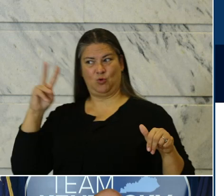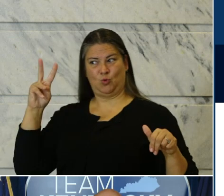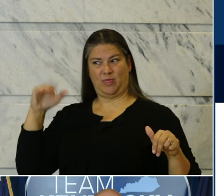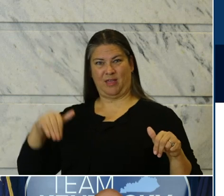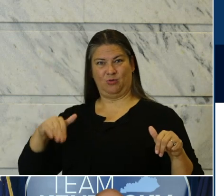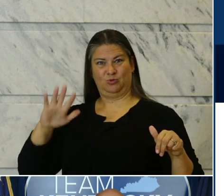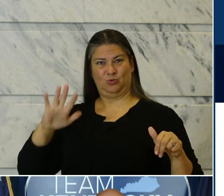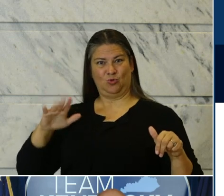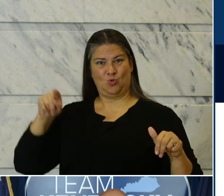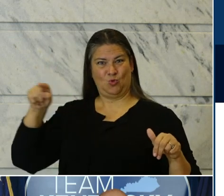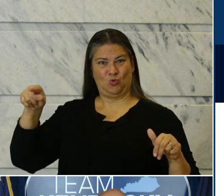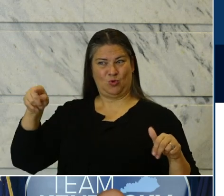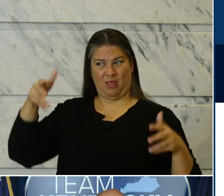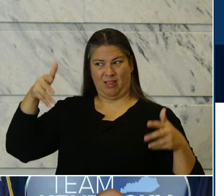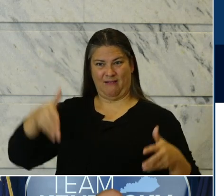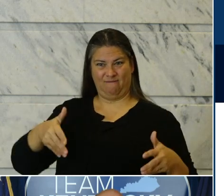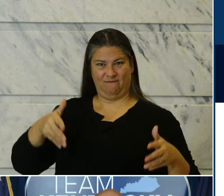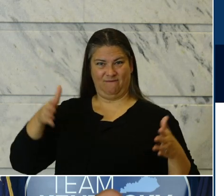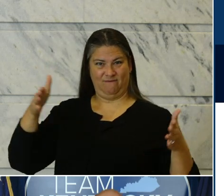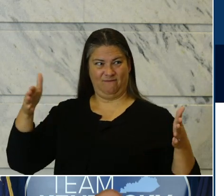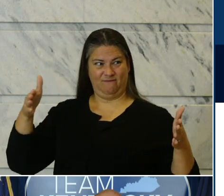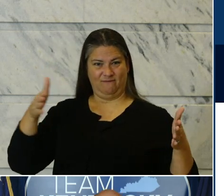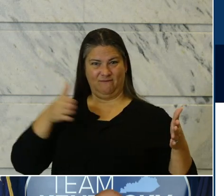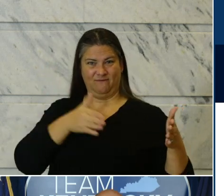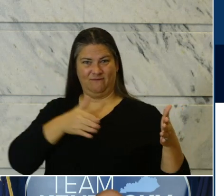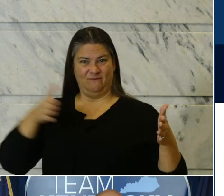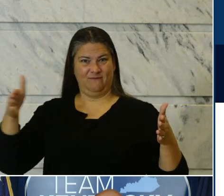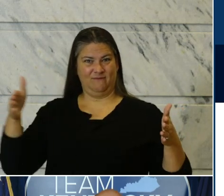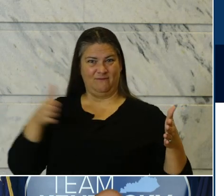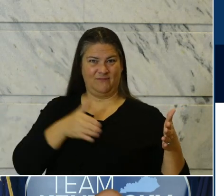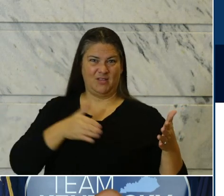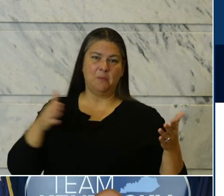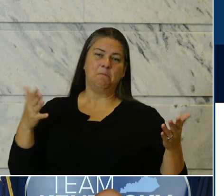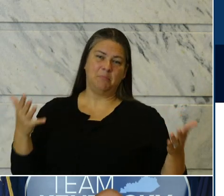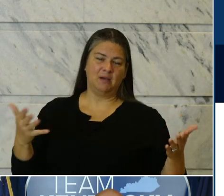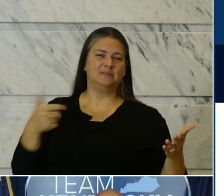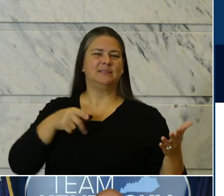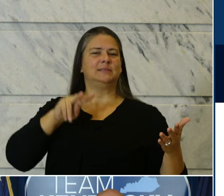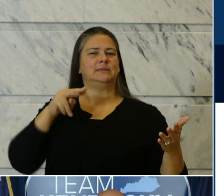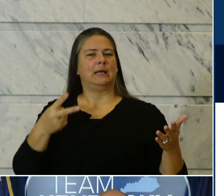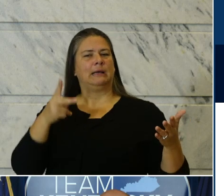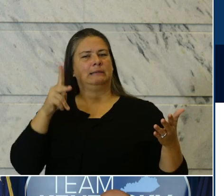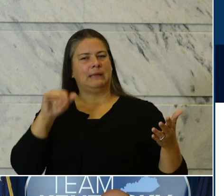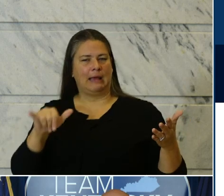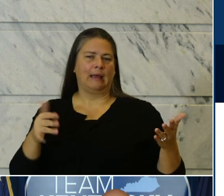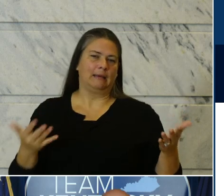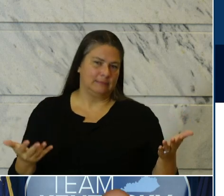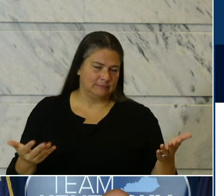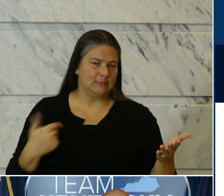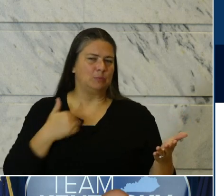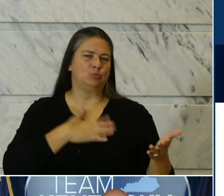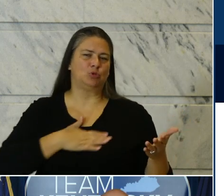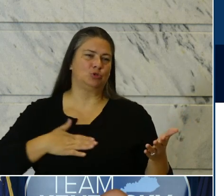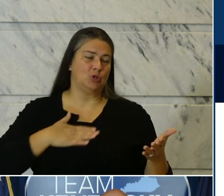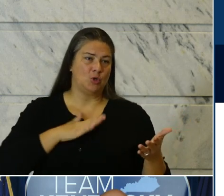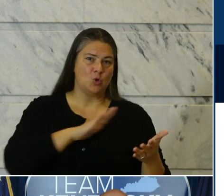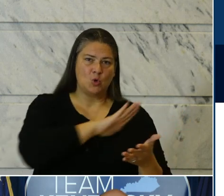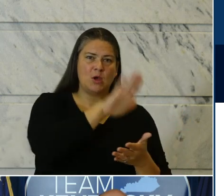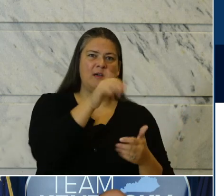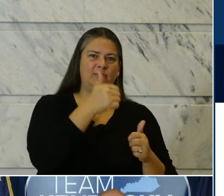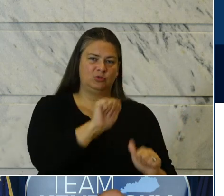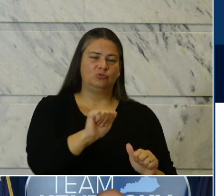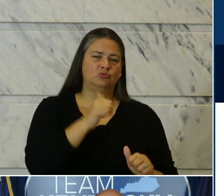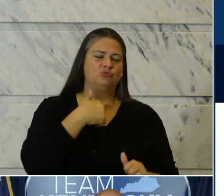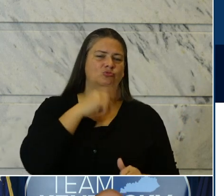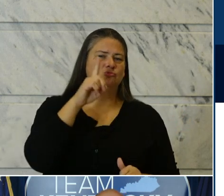go. But for being only the second day that we've been doing this, thank you very much. I appreciate the effort. For those in the general public and for